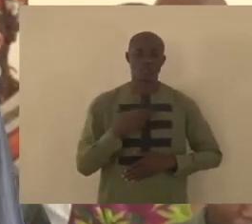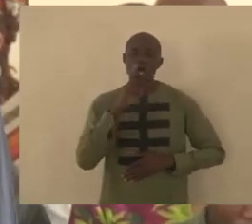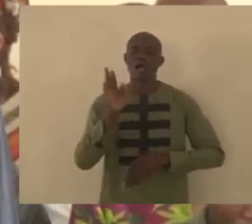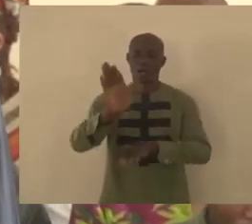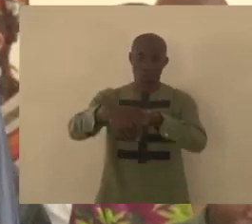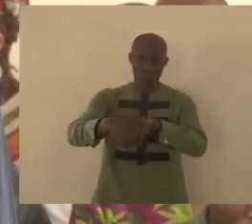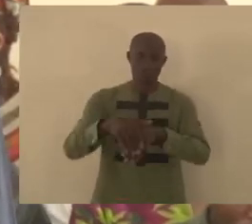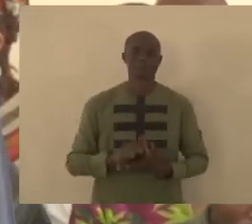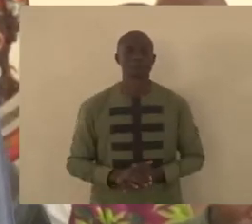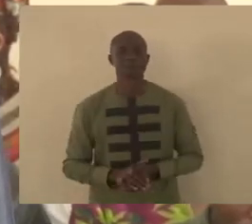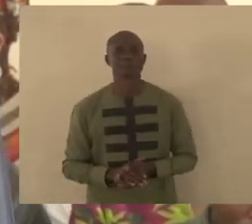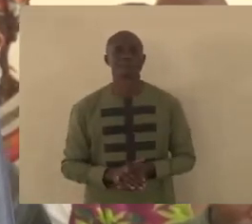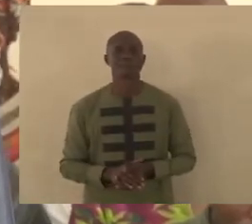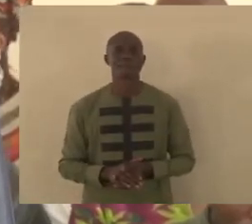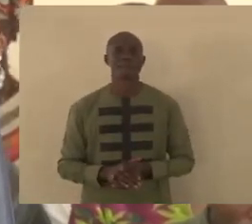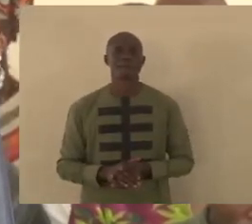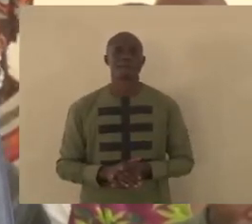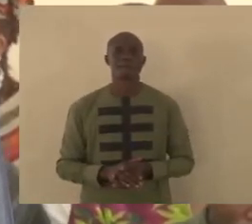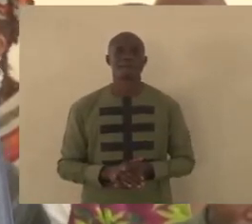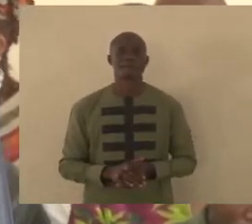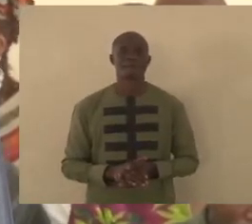are hypocrites.